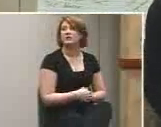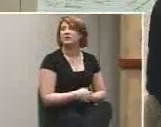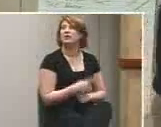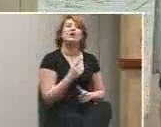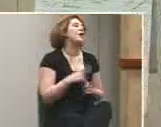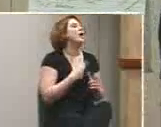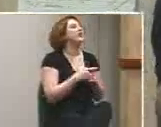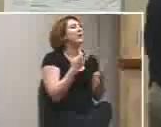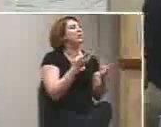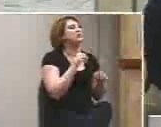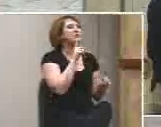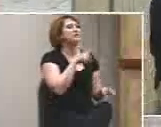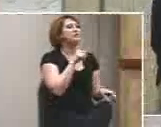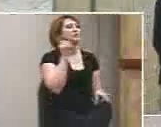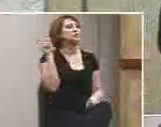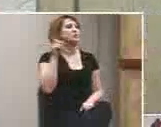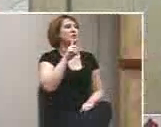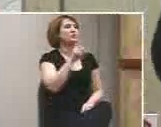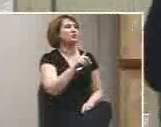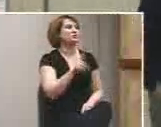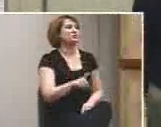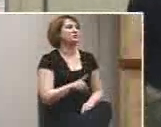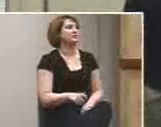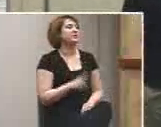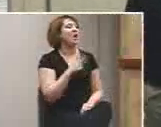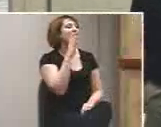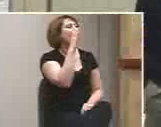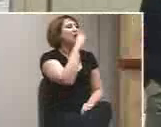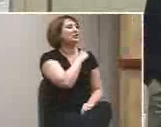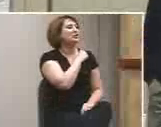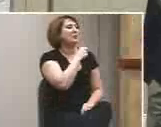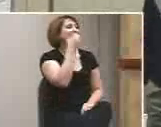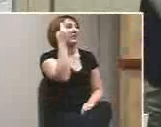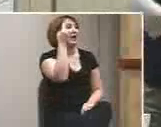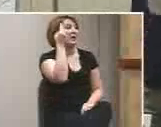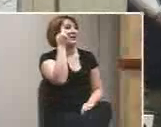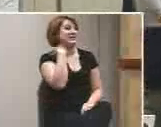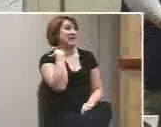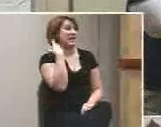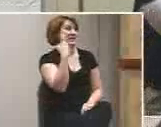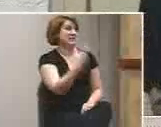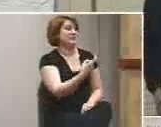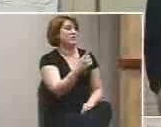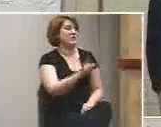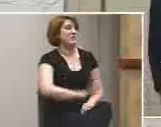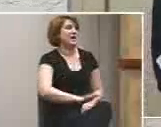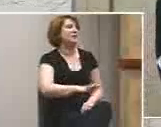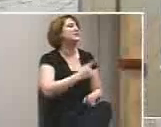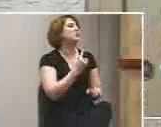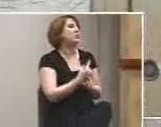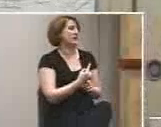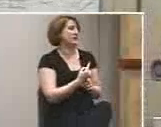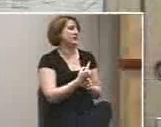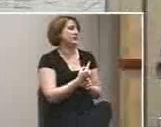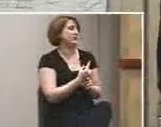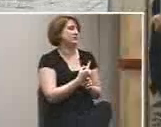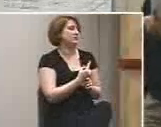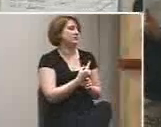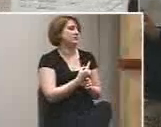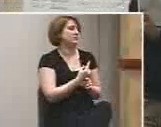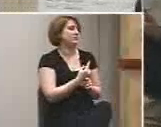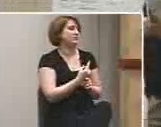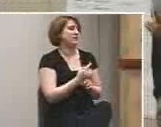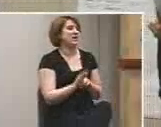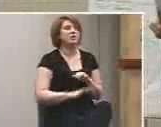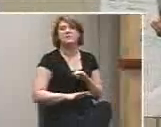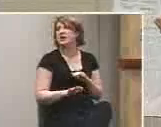and then I want you to answer these questions. Assume that the hypothesis I've given you at the bottom is correct.